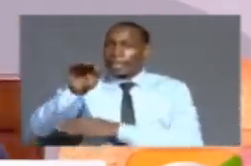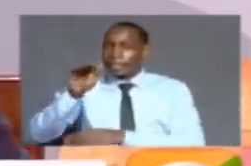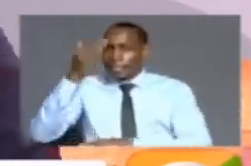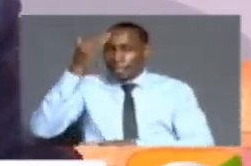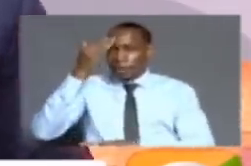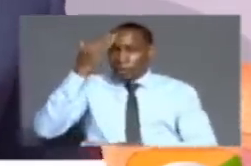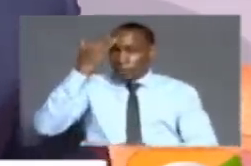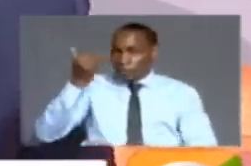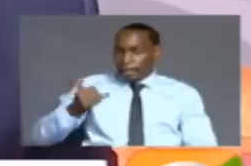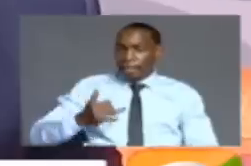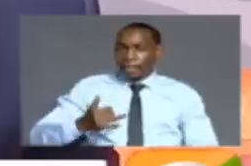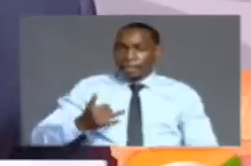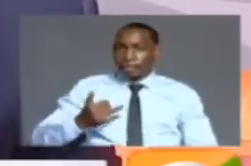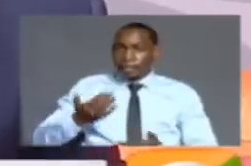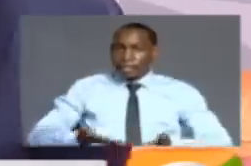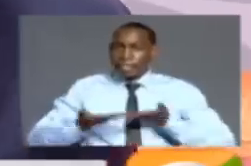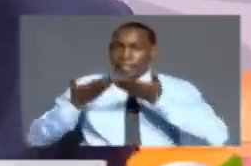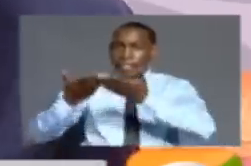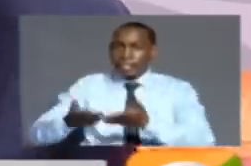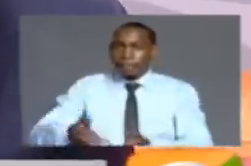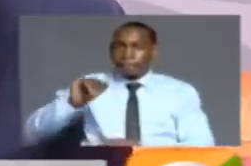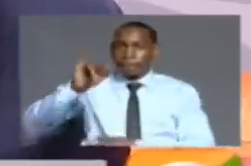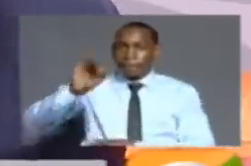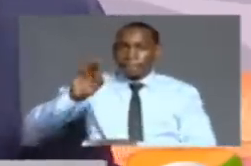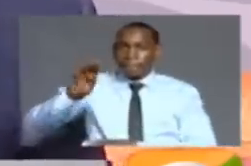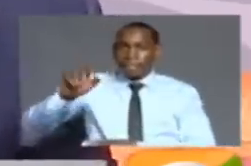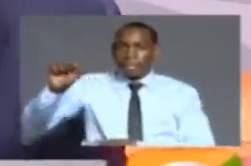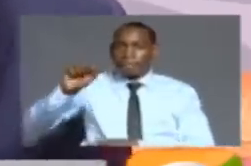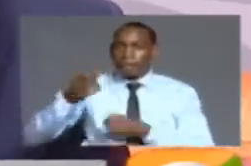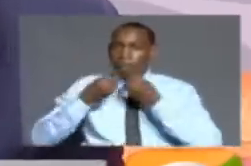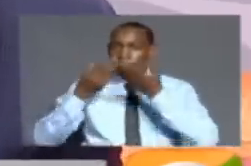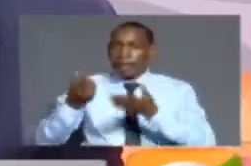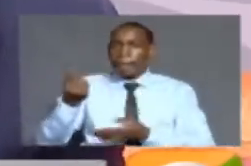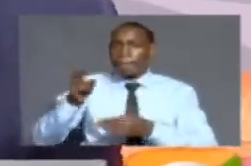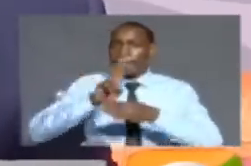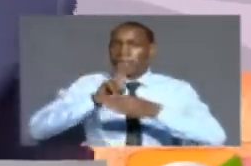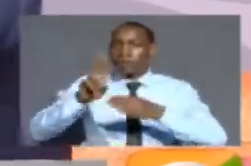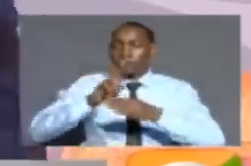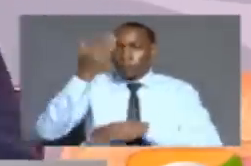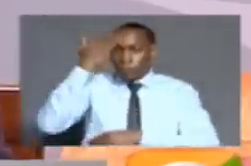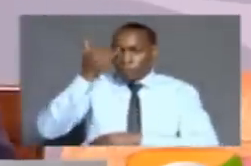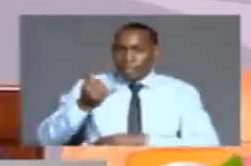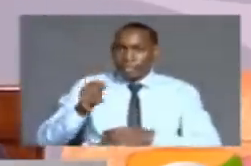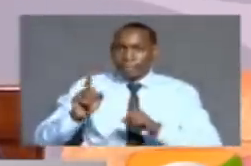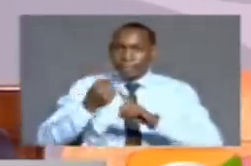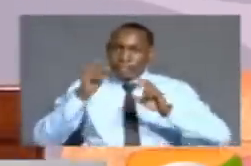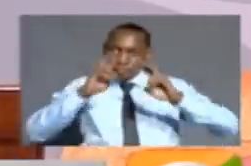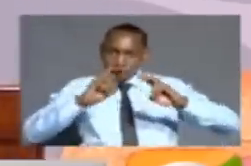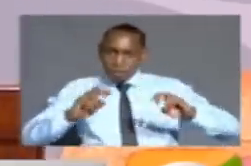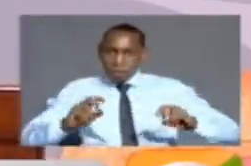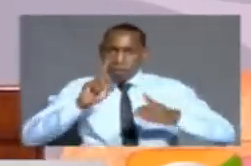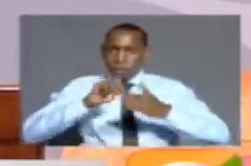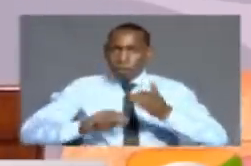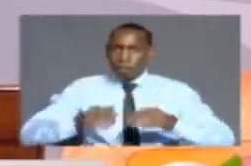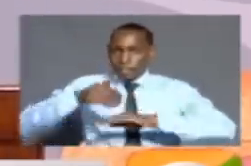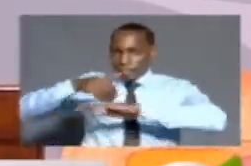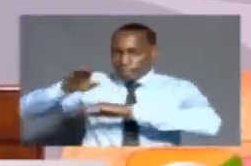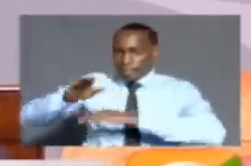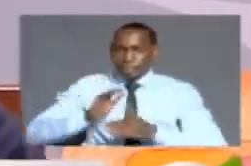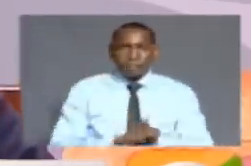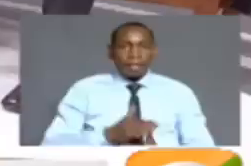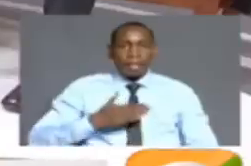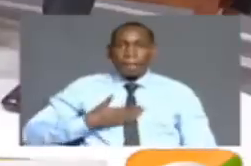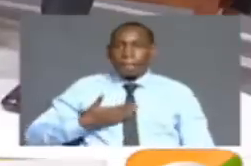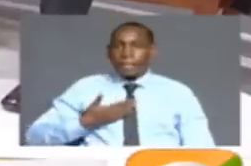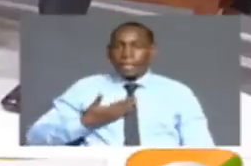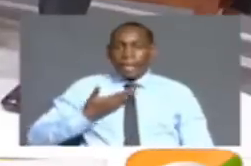earth do you forward if misinformation there for that money to be spent? Why can't you scrutinize what is being sent? But yeah. can I ask a question? Yeah,